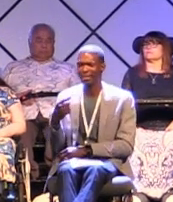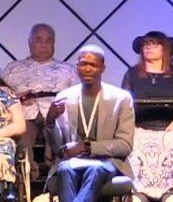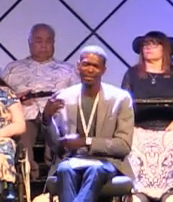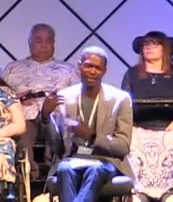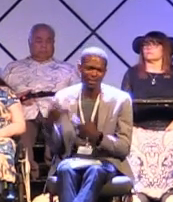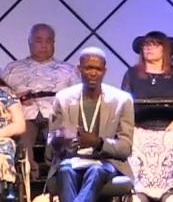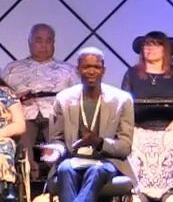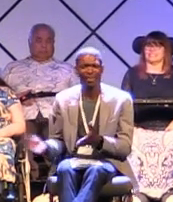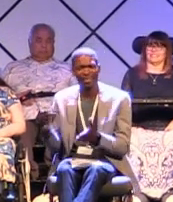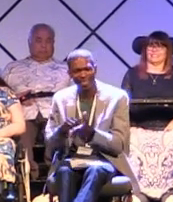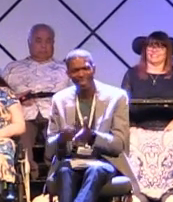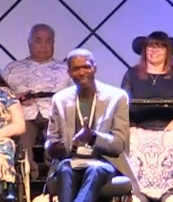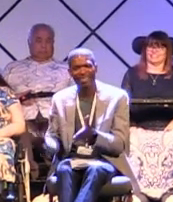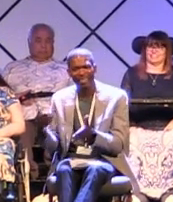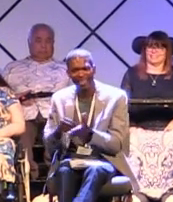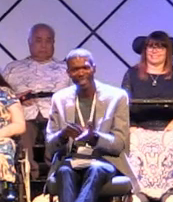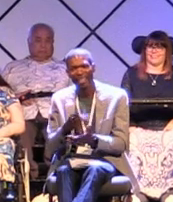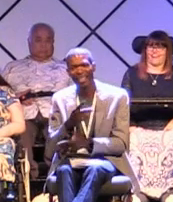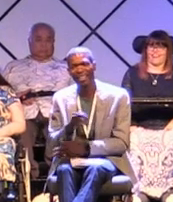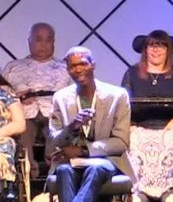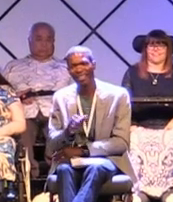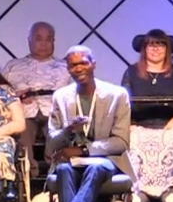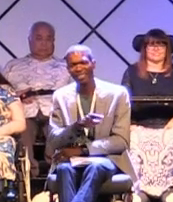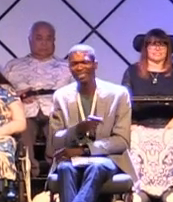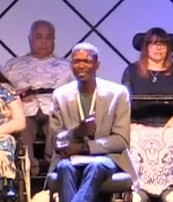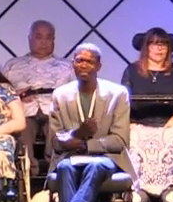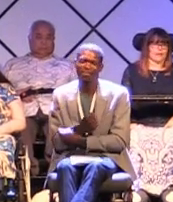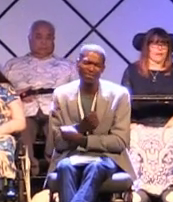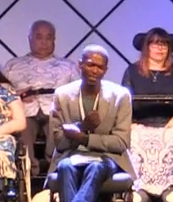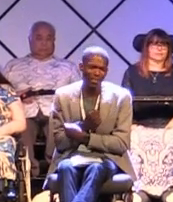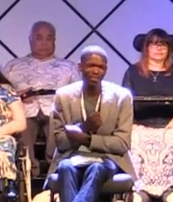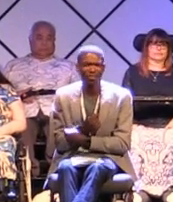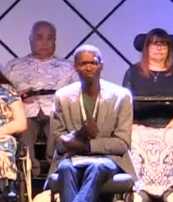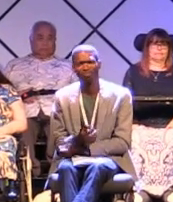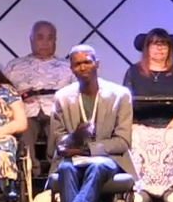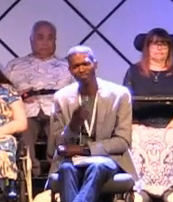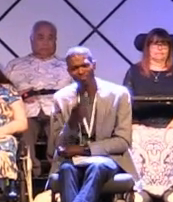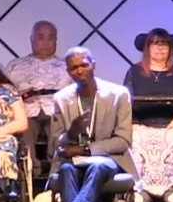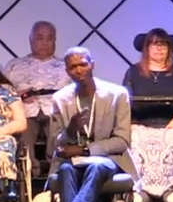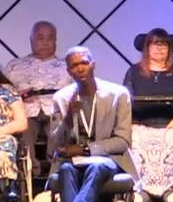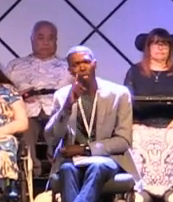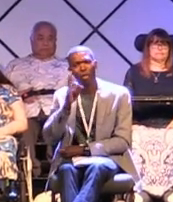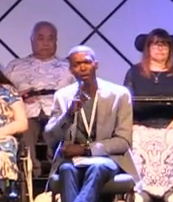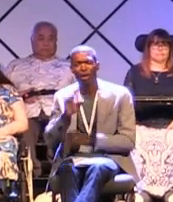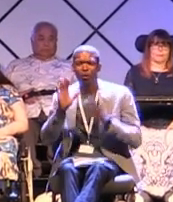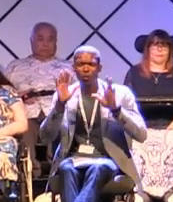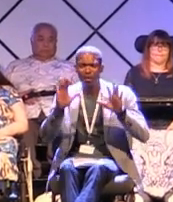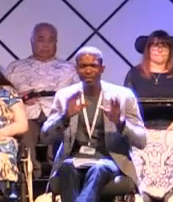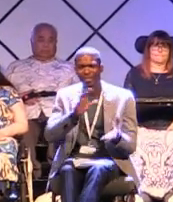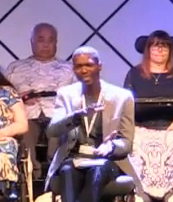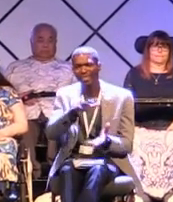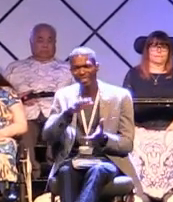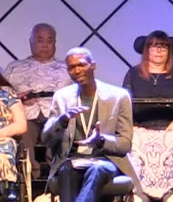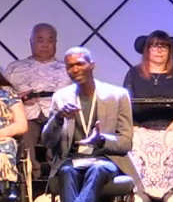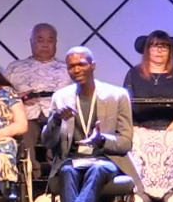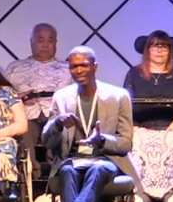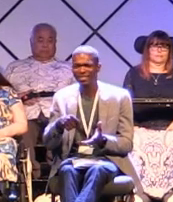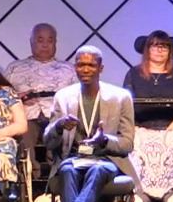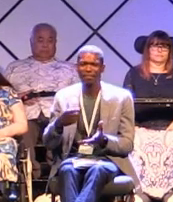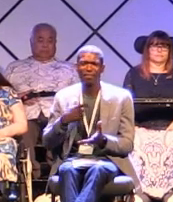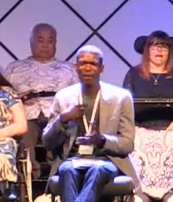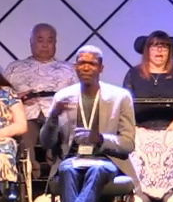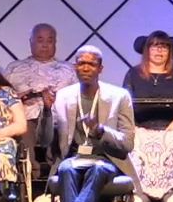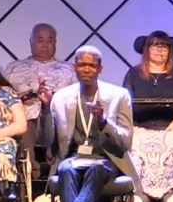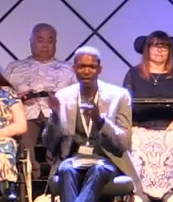just how in love with Kenna she is, and that Kenna is an incredible gift and her dream dog. Lisa, who likes